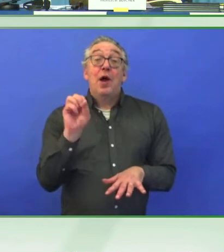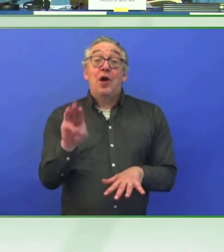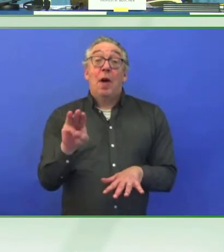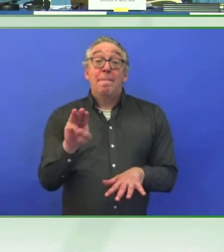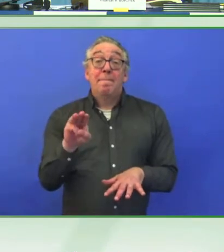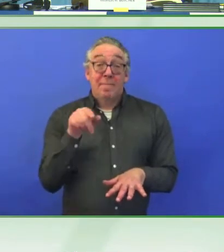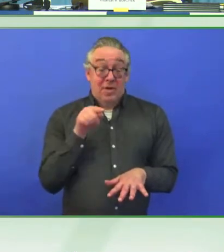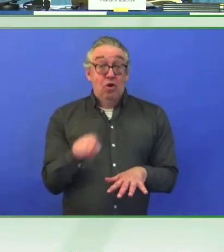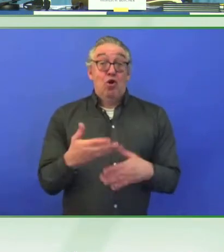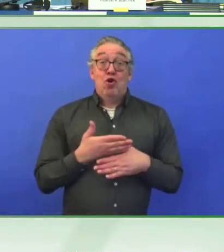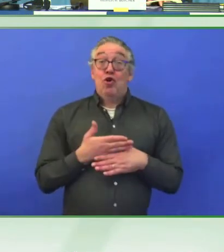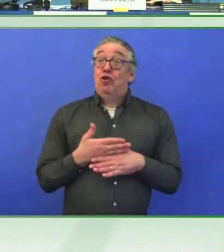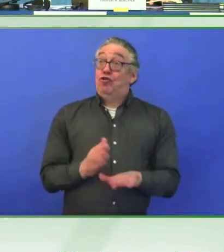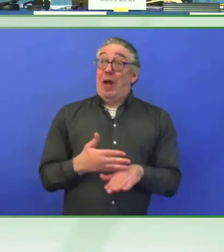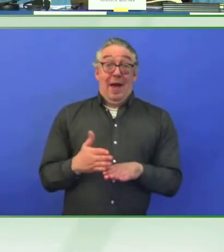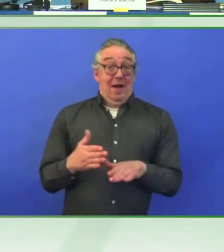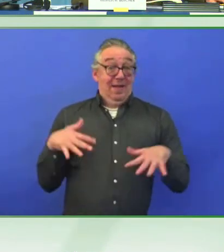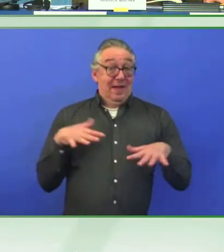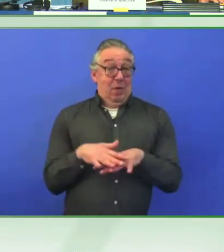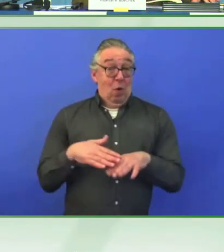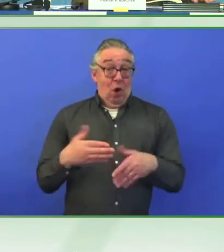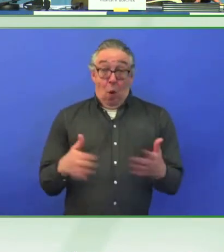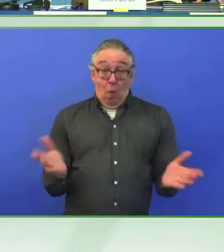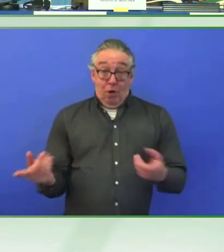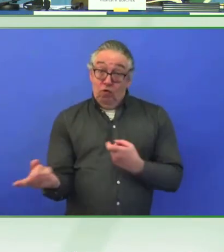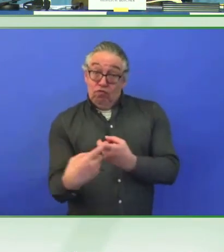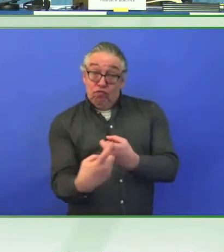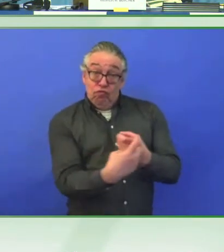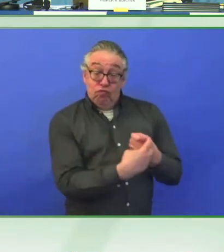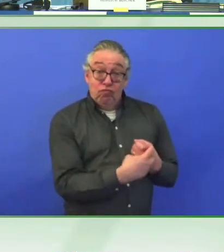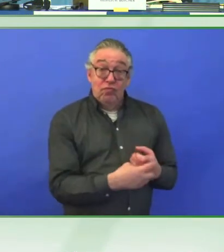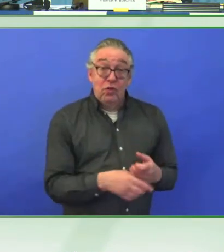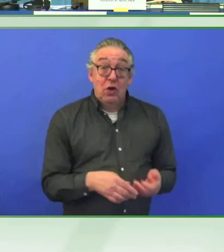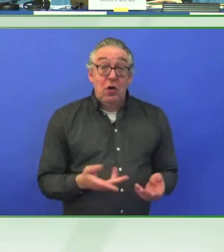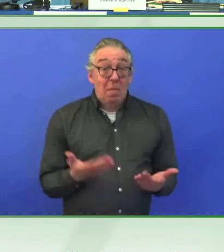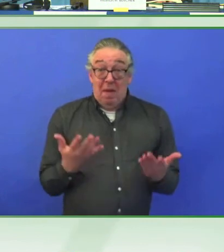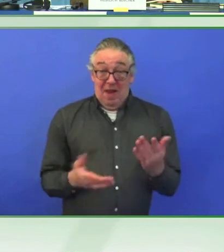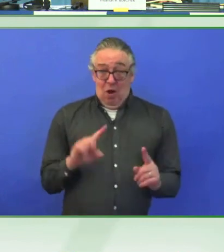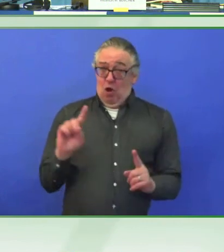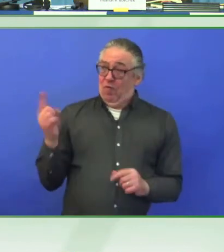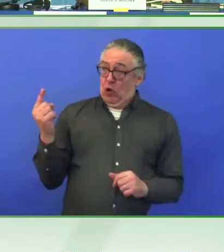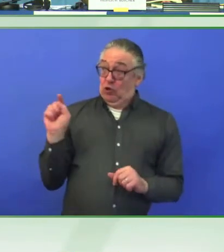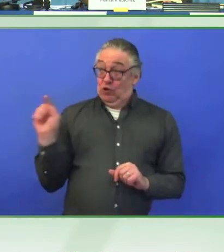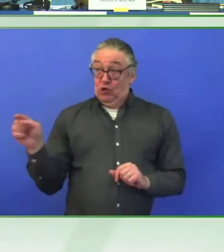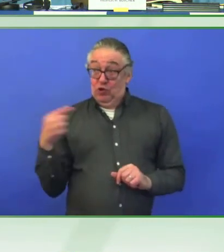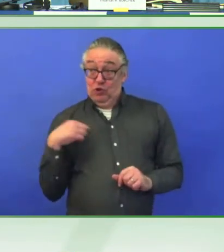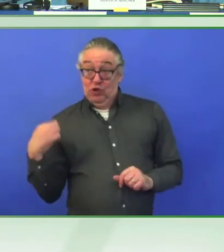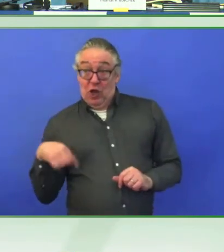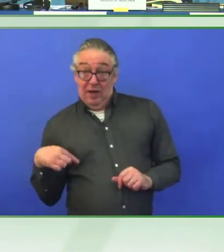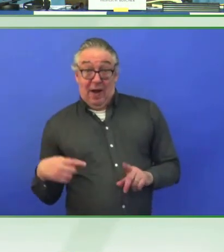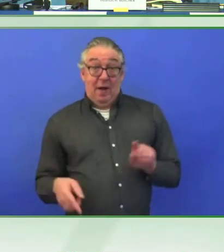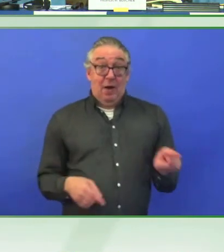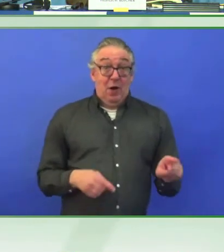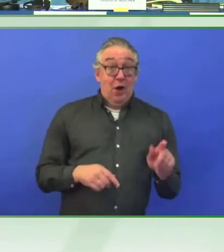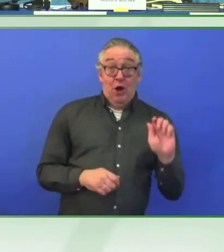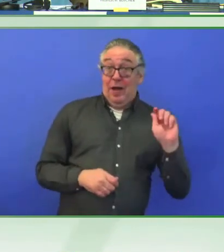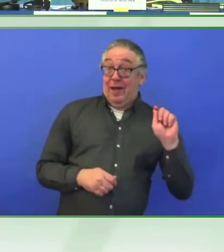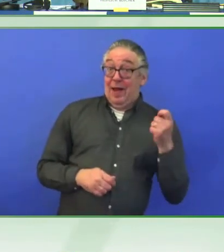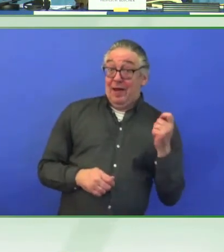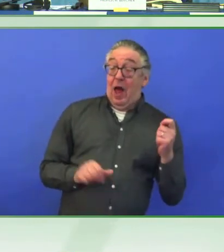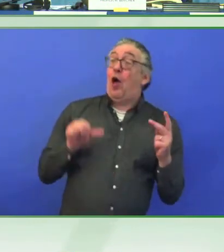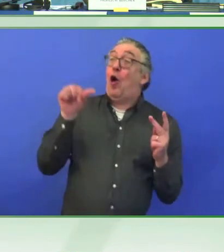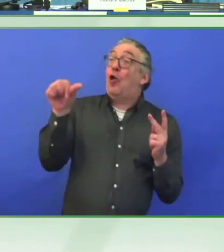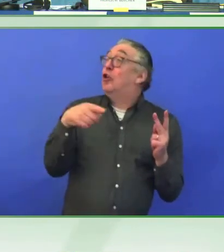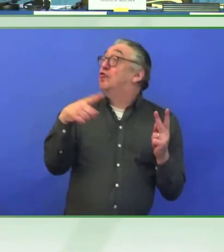think if maybe these two companies want to go first, and then the others could add on the way they share with other